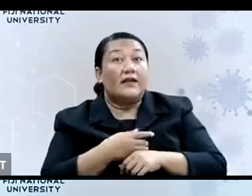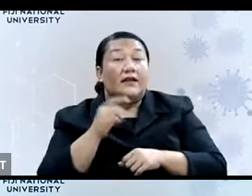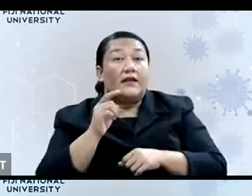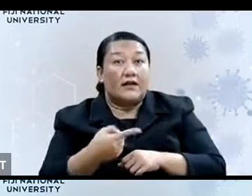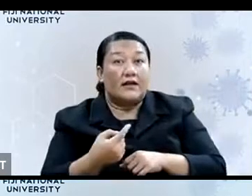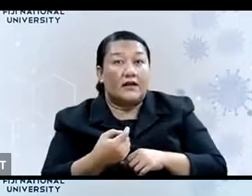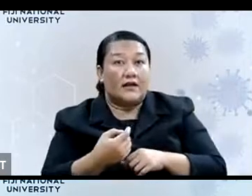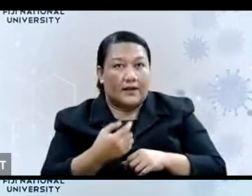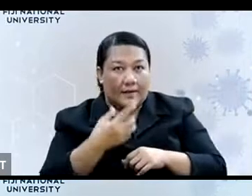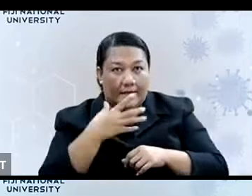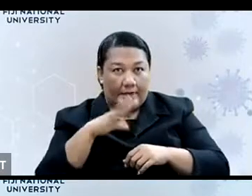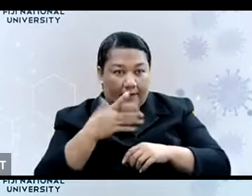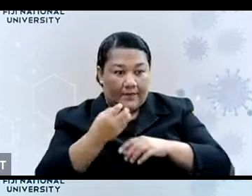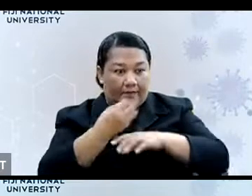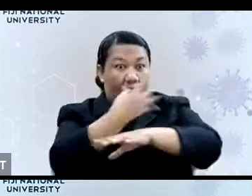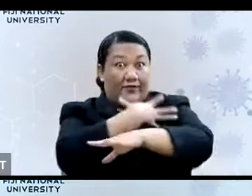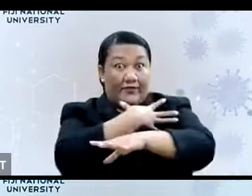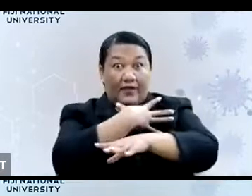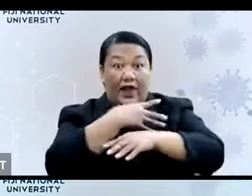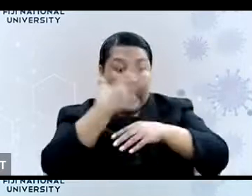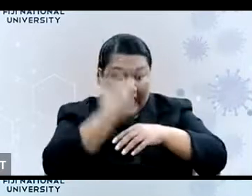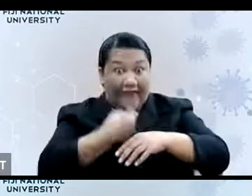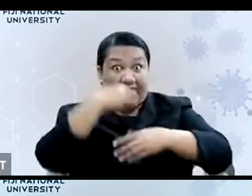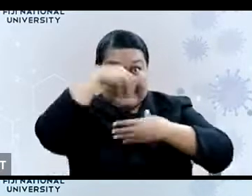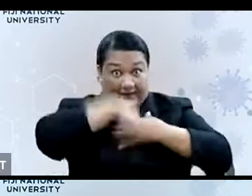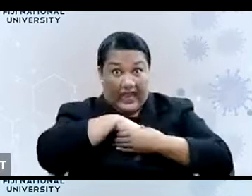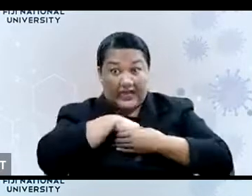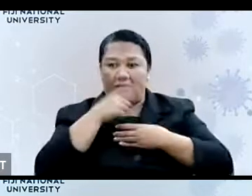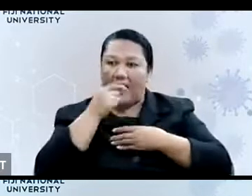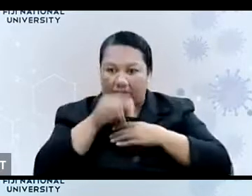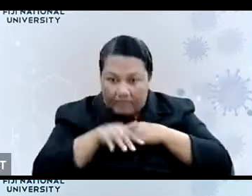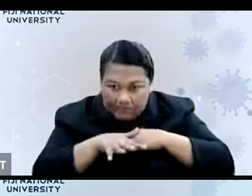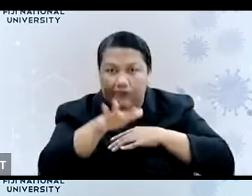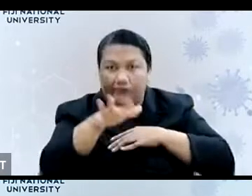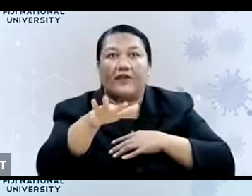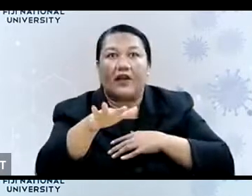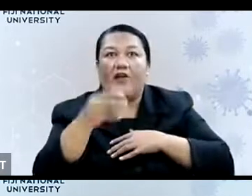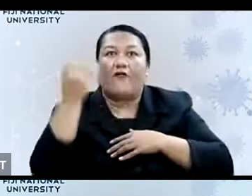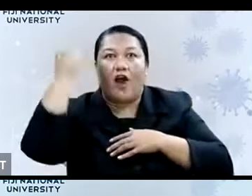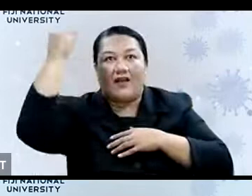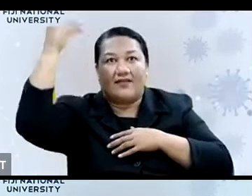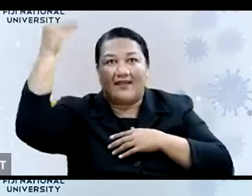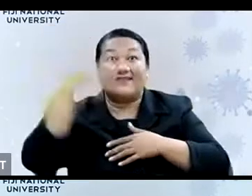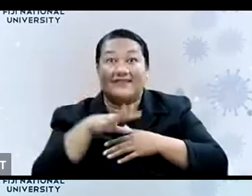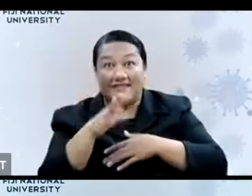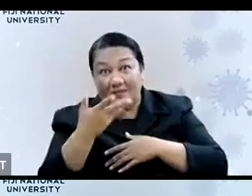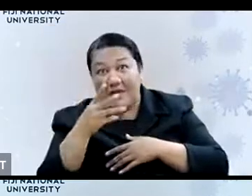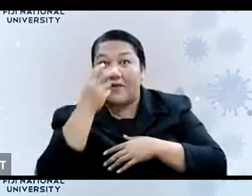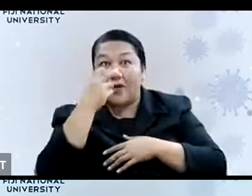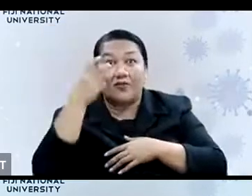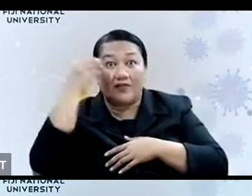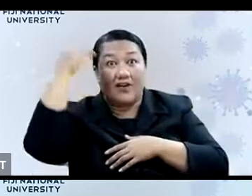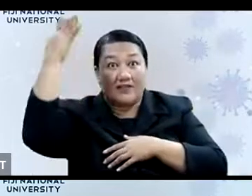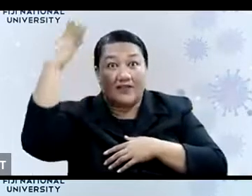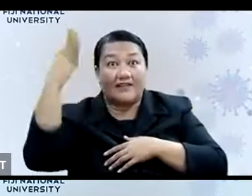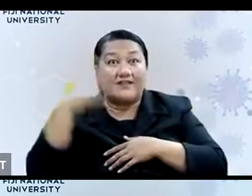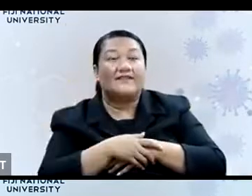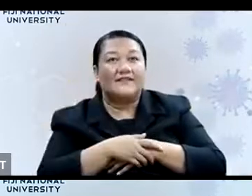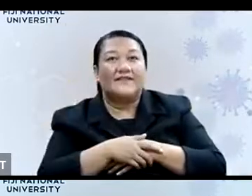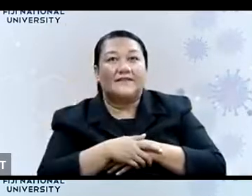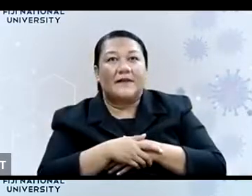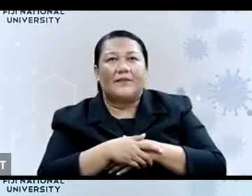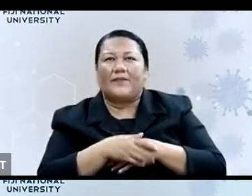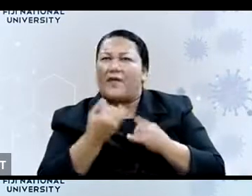transmit than, you know, teenagers, young adults, older adults. And there are various theories about that,